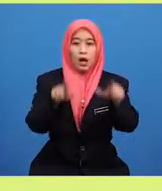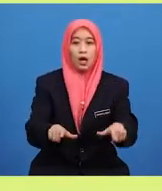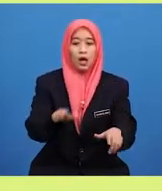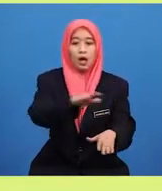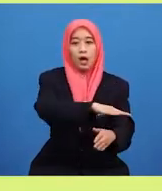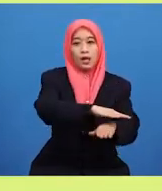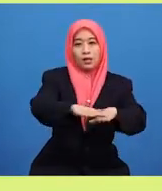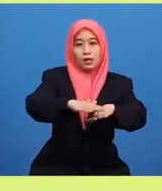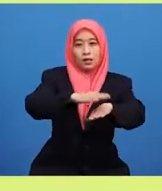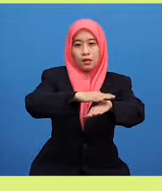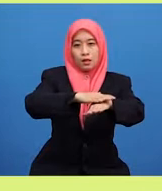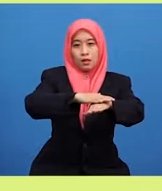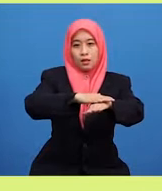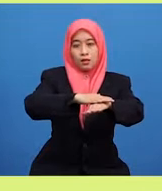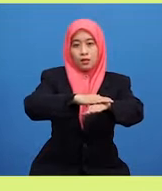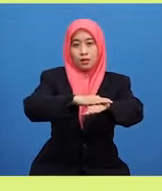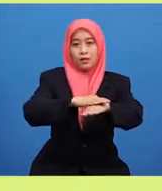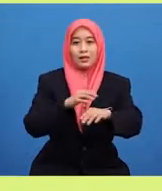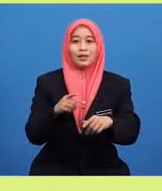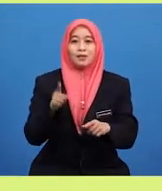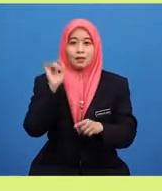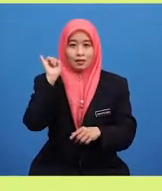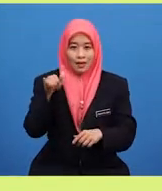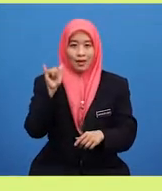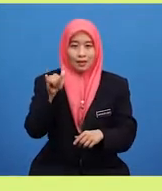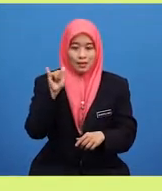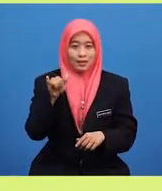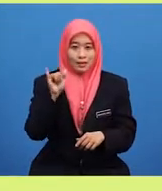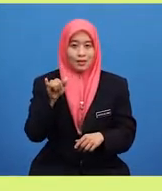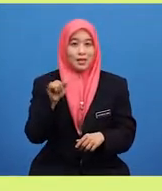Bingo! You got it. It's a desk.